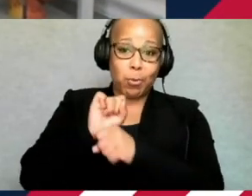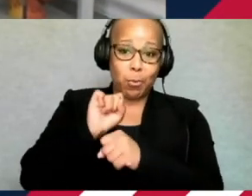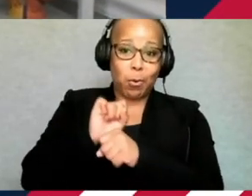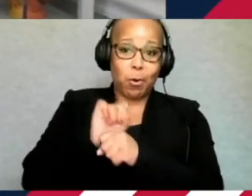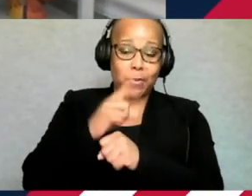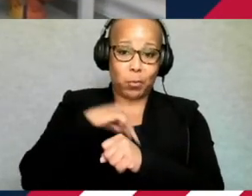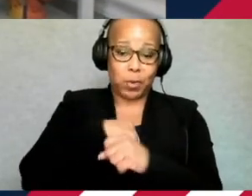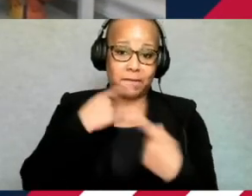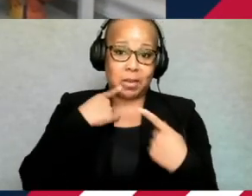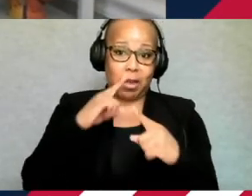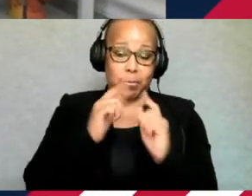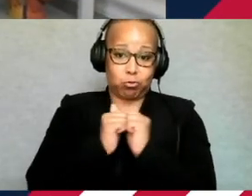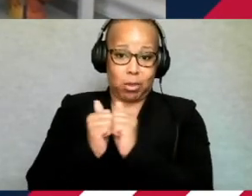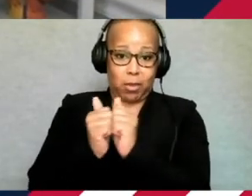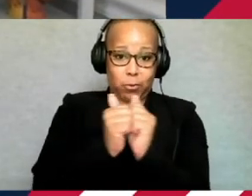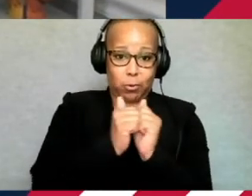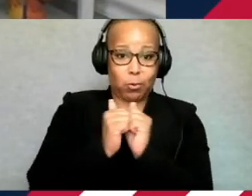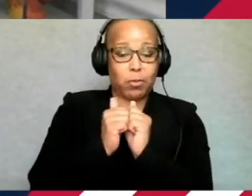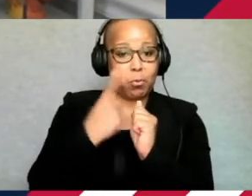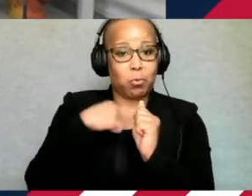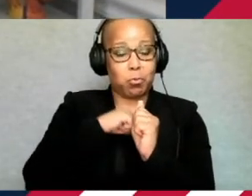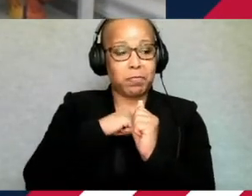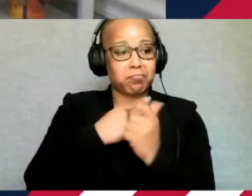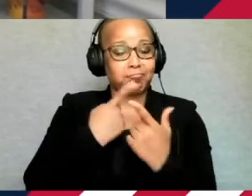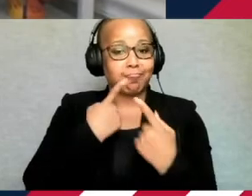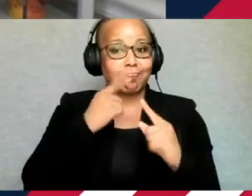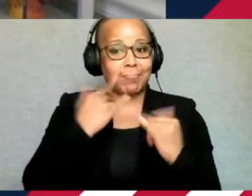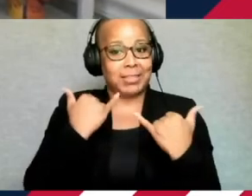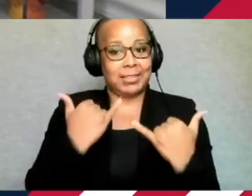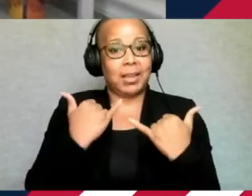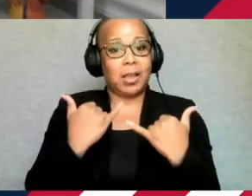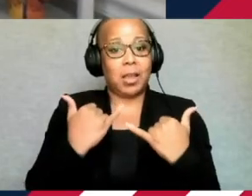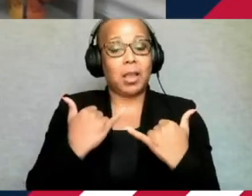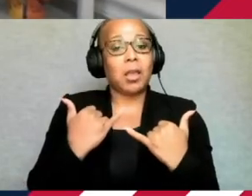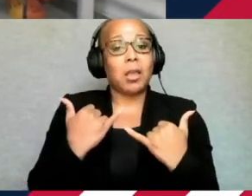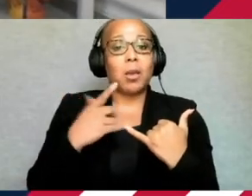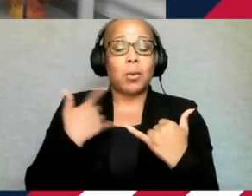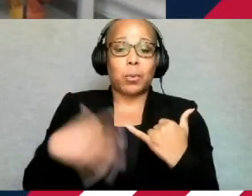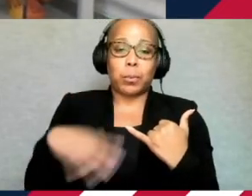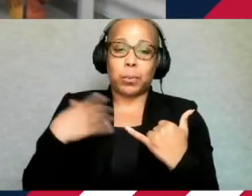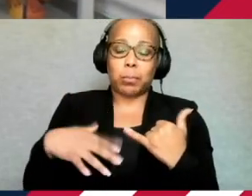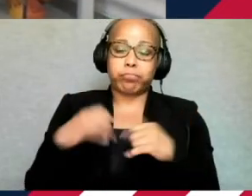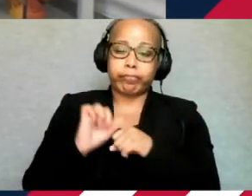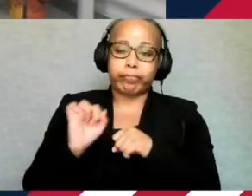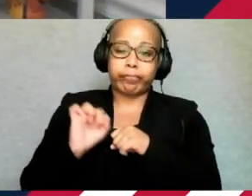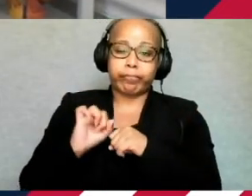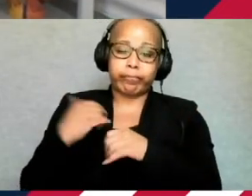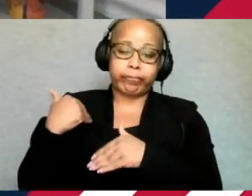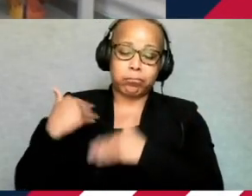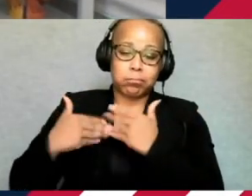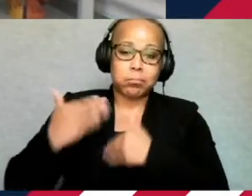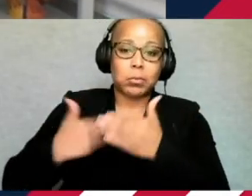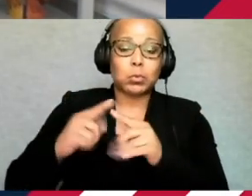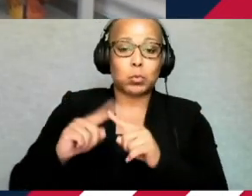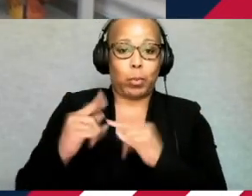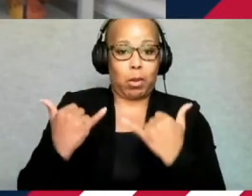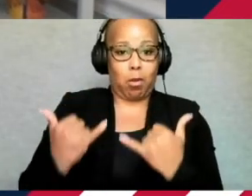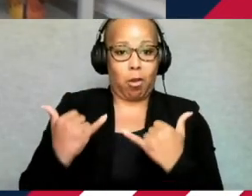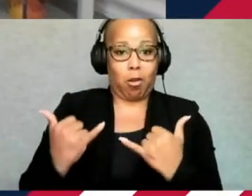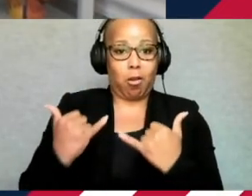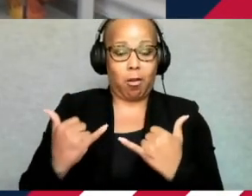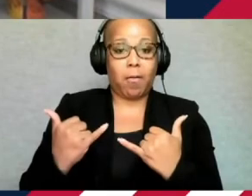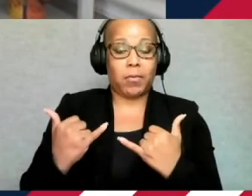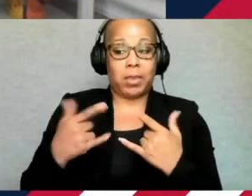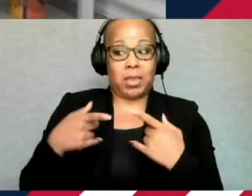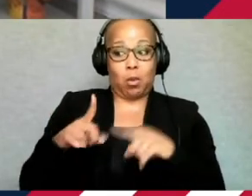accomplished together, that we have accomplished here today. It has been a long road to get to where we are at a